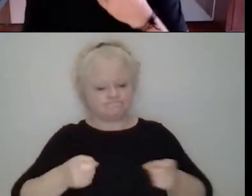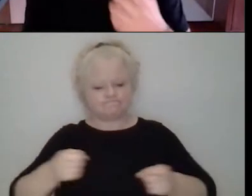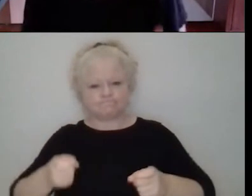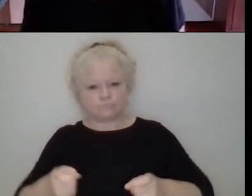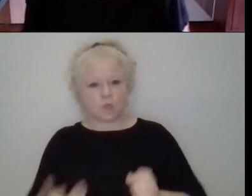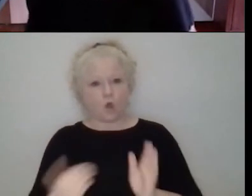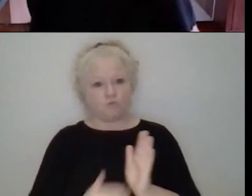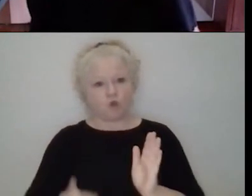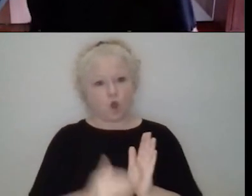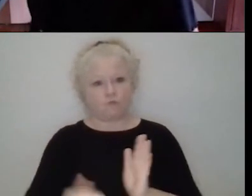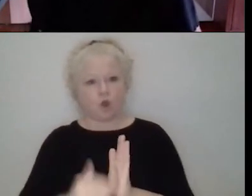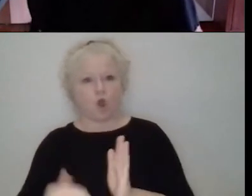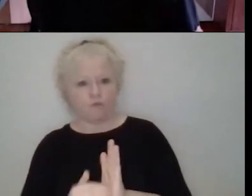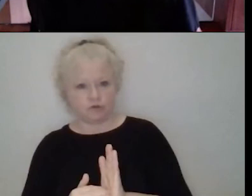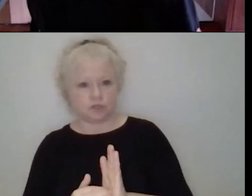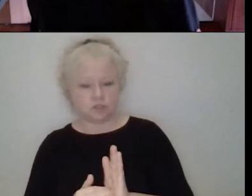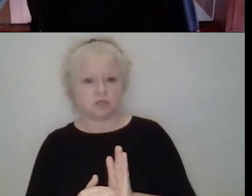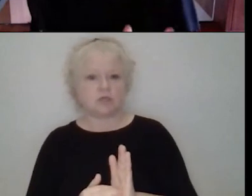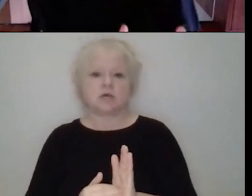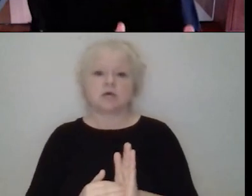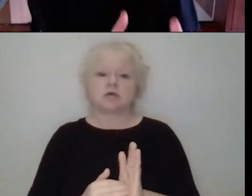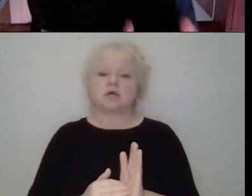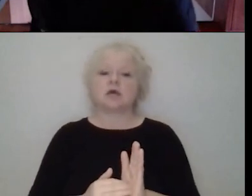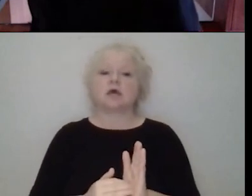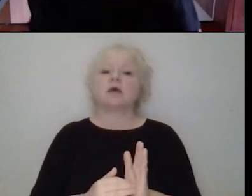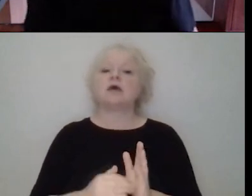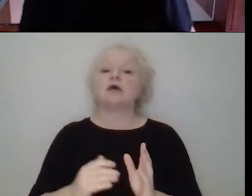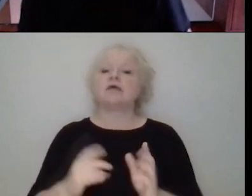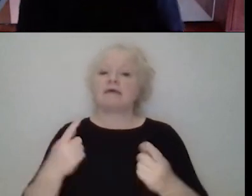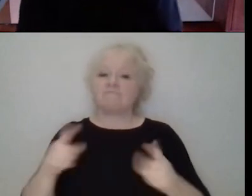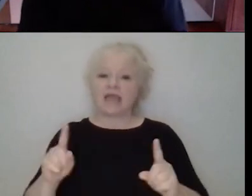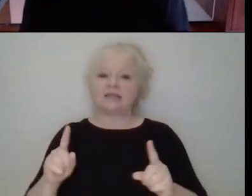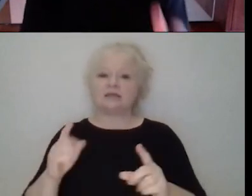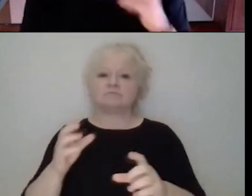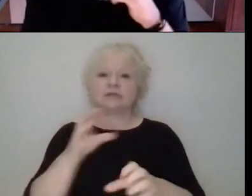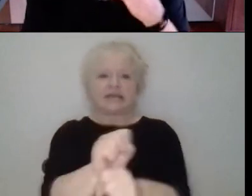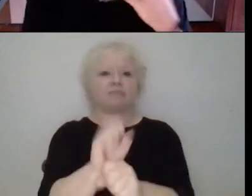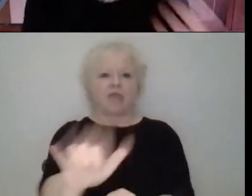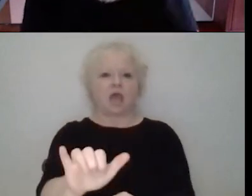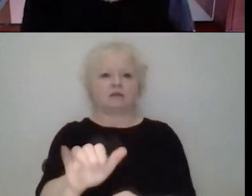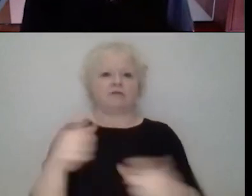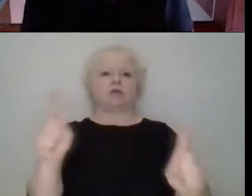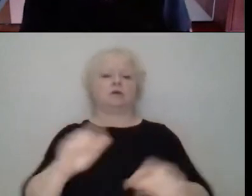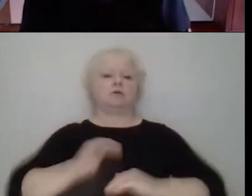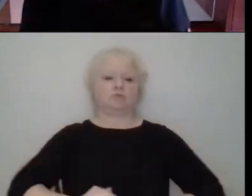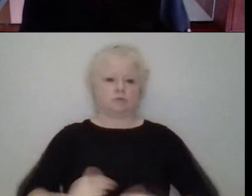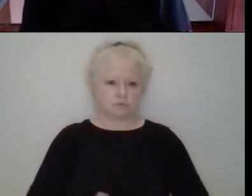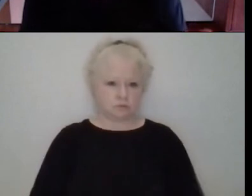over until you really get what you want. In a way, and it's not a cliche,